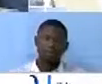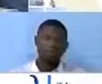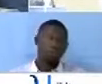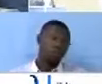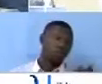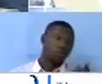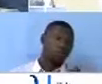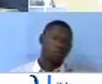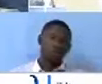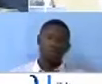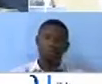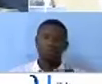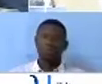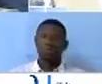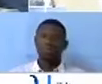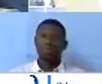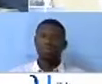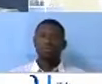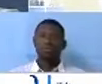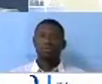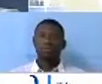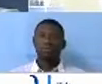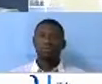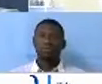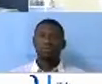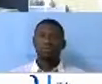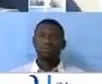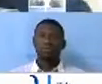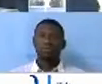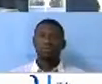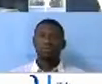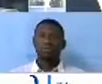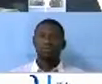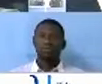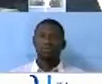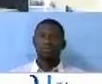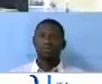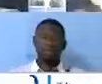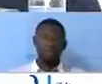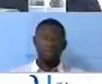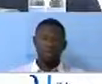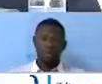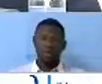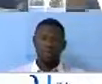What I am suggesting is at the NDEA, like here you have ex-IGP S.R. Baji.